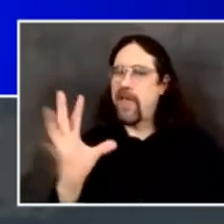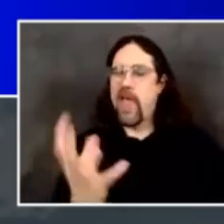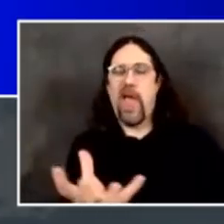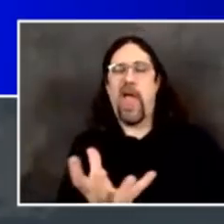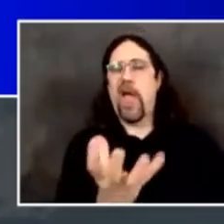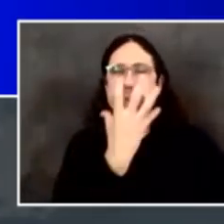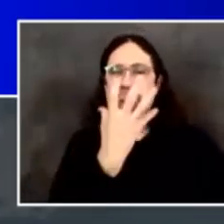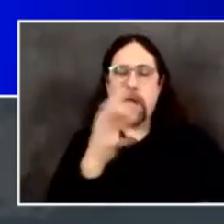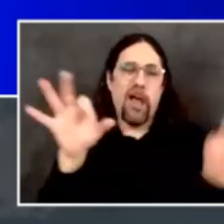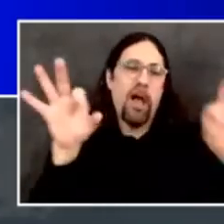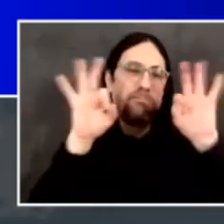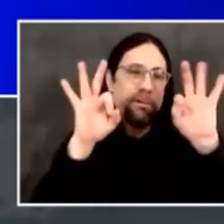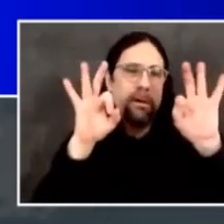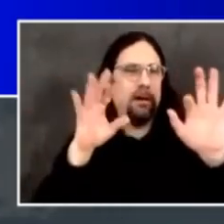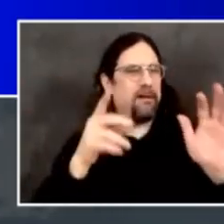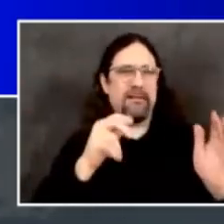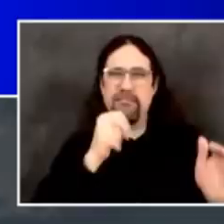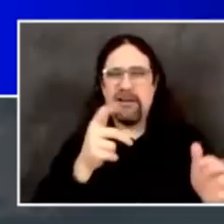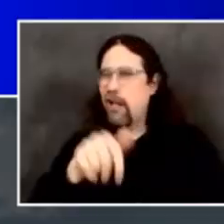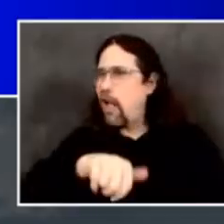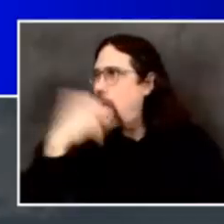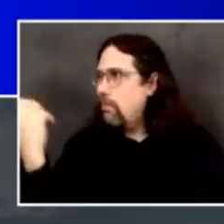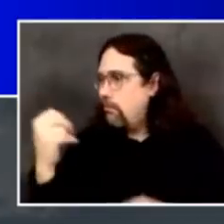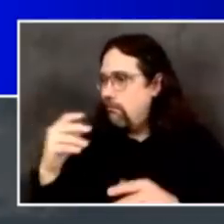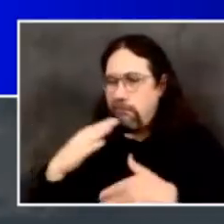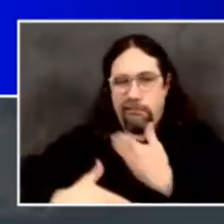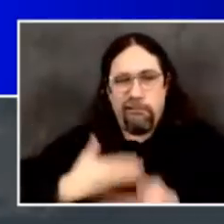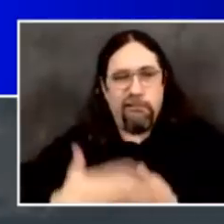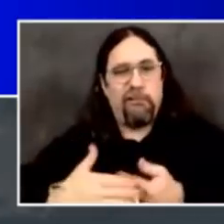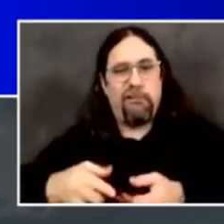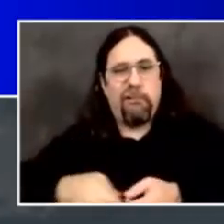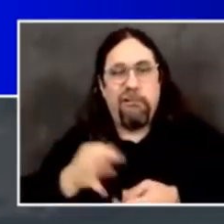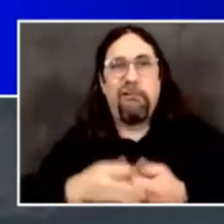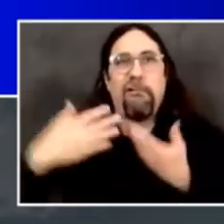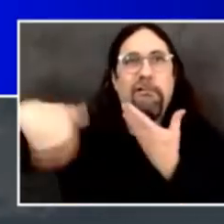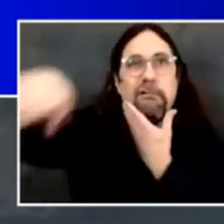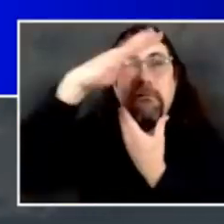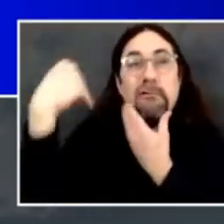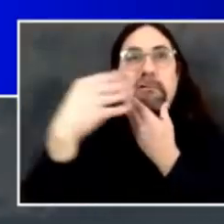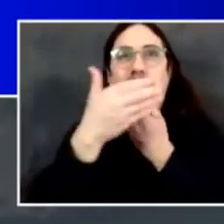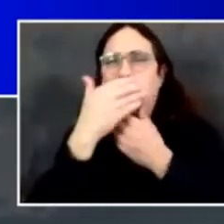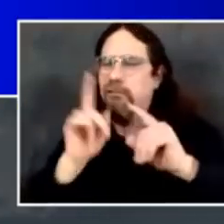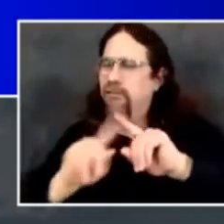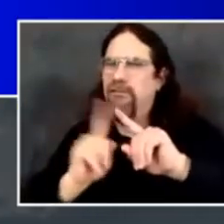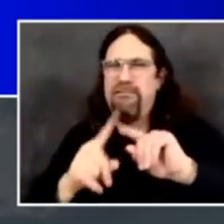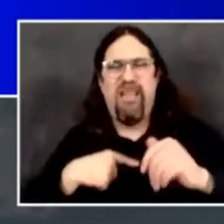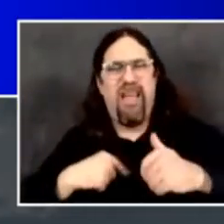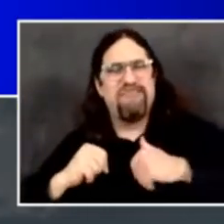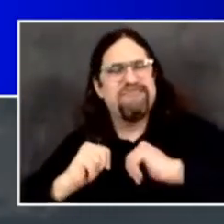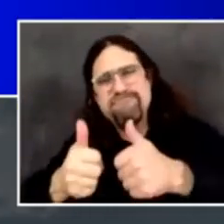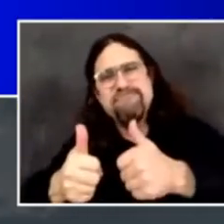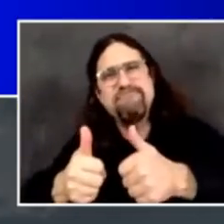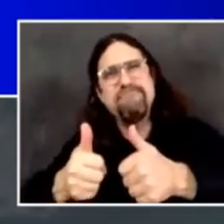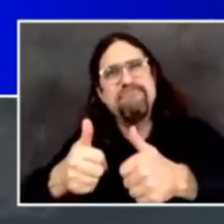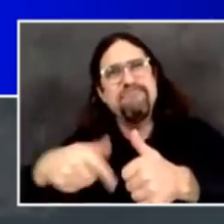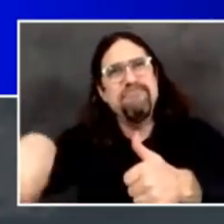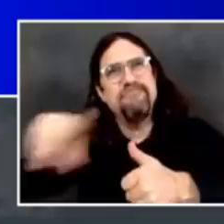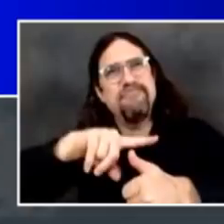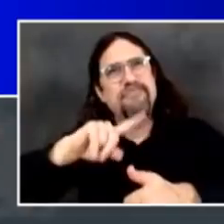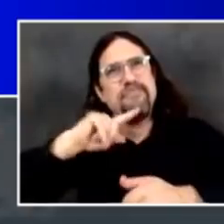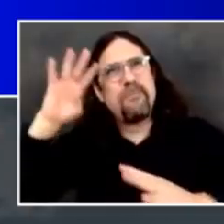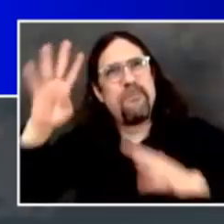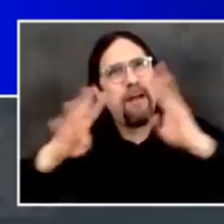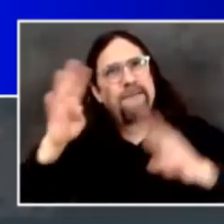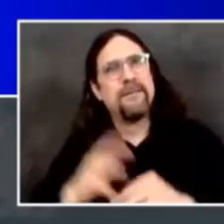always, and the vast majority of people are complying, and we want to see a lot more compliance going forward.